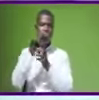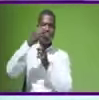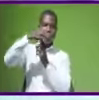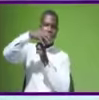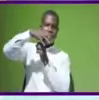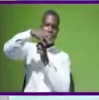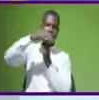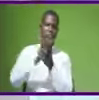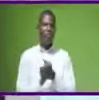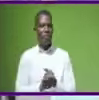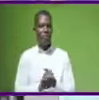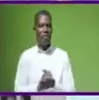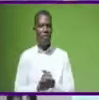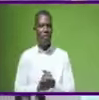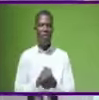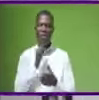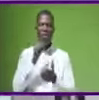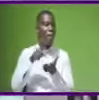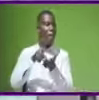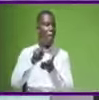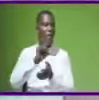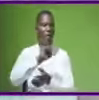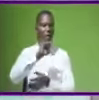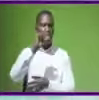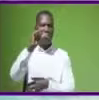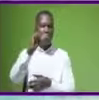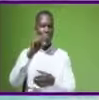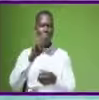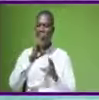Amen. Amen. Wanye me wense.